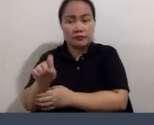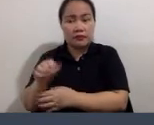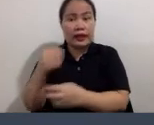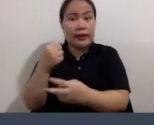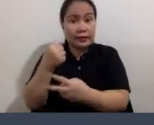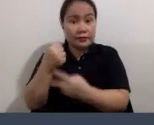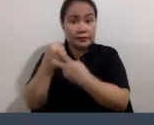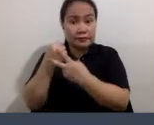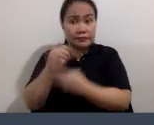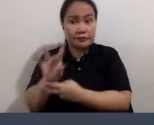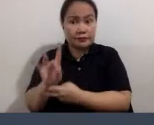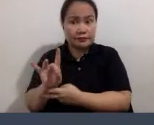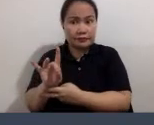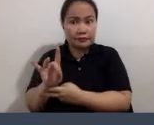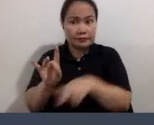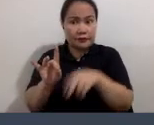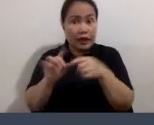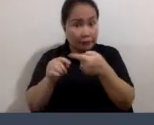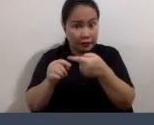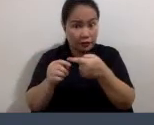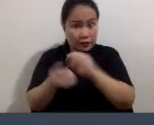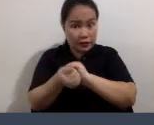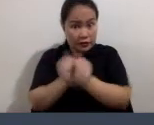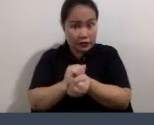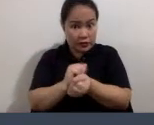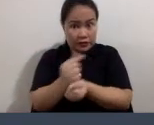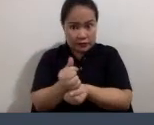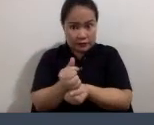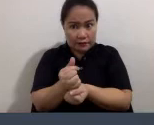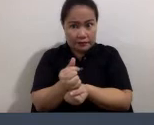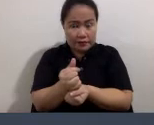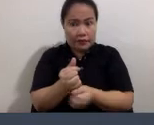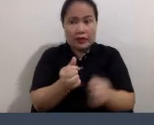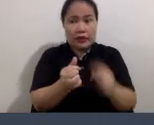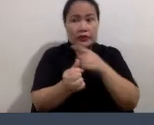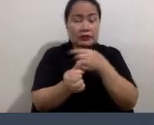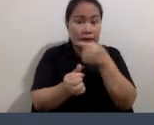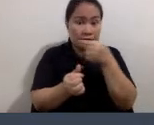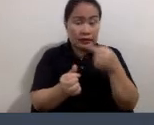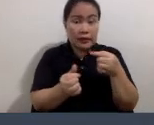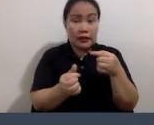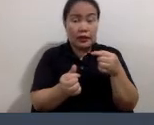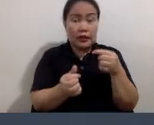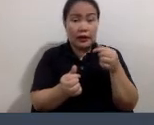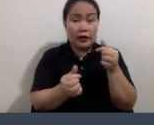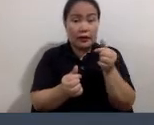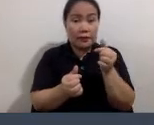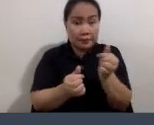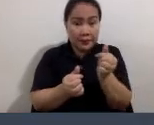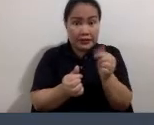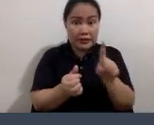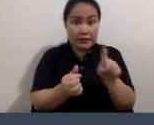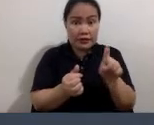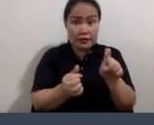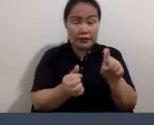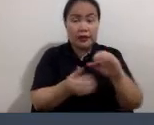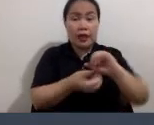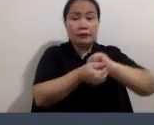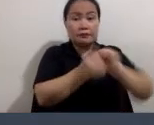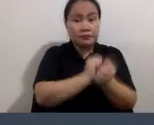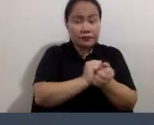kept, and then, minus, magiging add, and then this is positive 11, so sabi ko